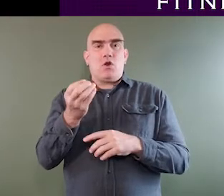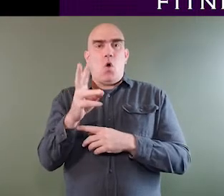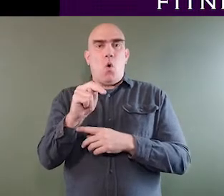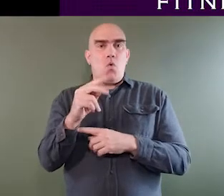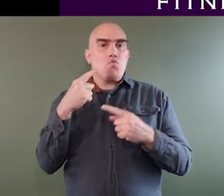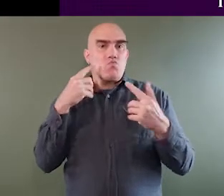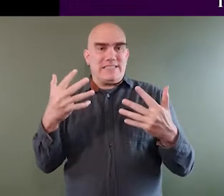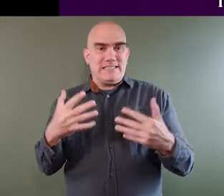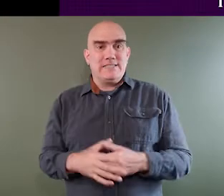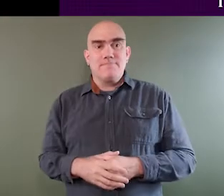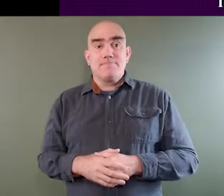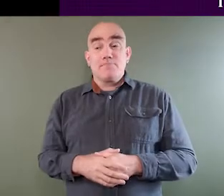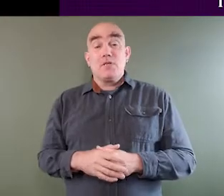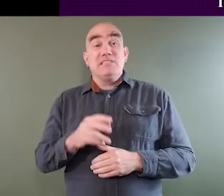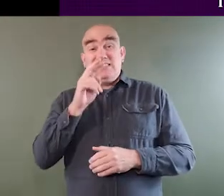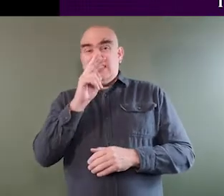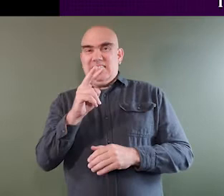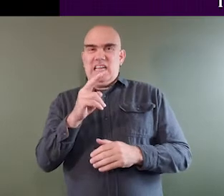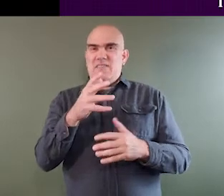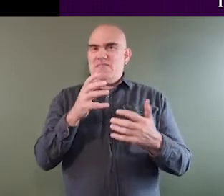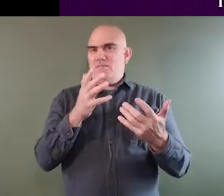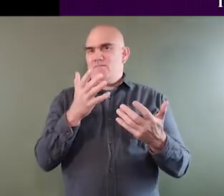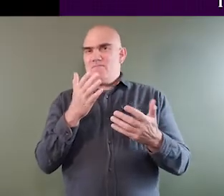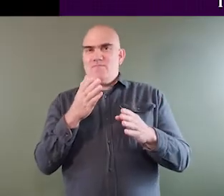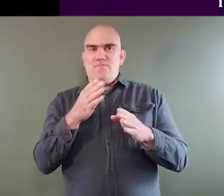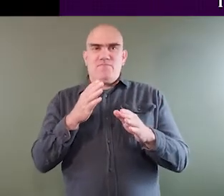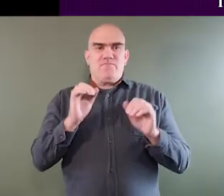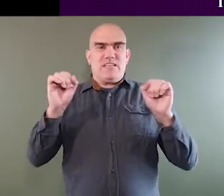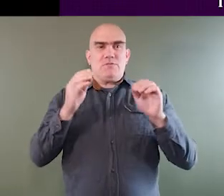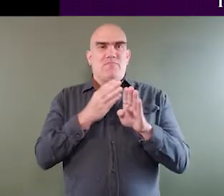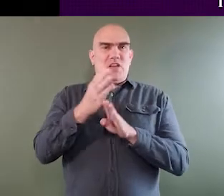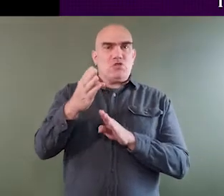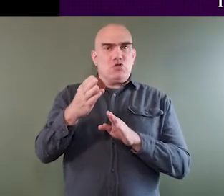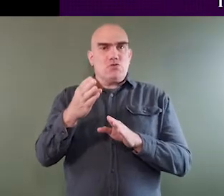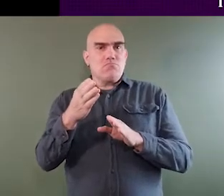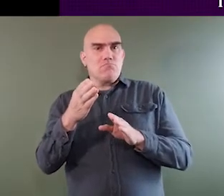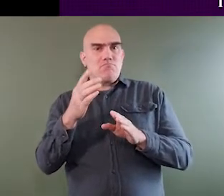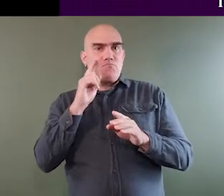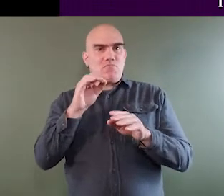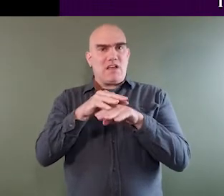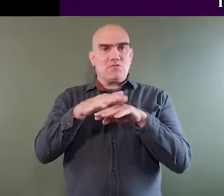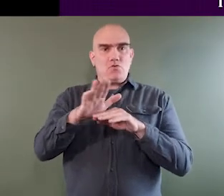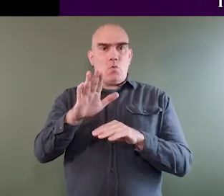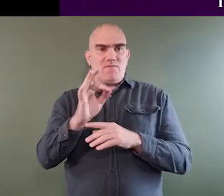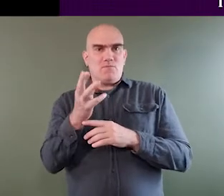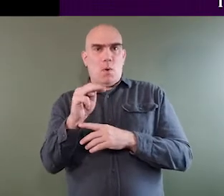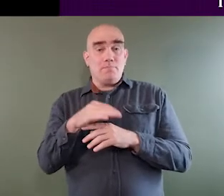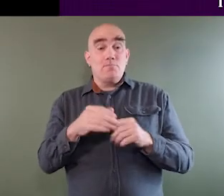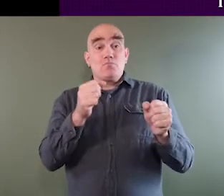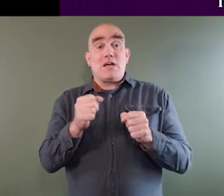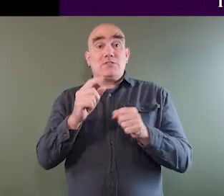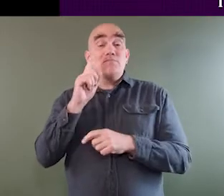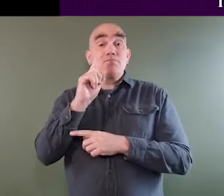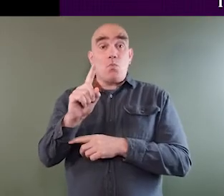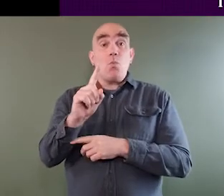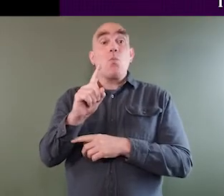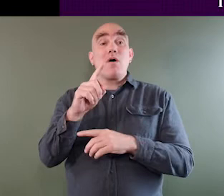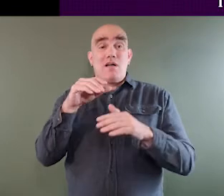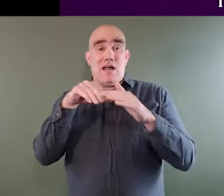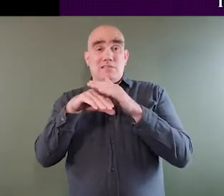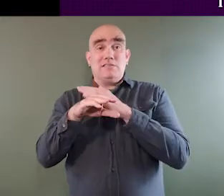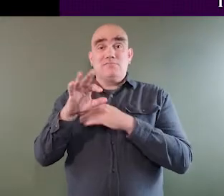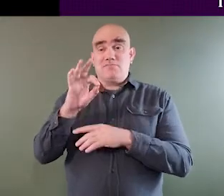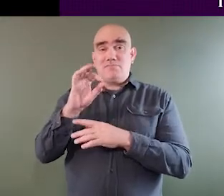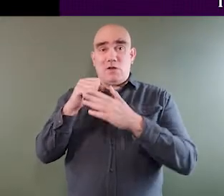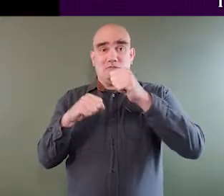own risk. See a fitness professional to give you advice on your exercise form. Strategy for Access Foundation NFP and Dancing Wheels